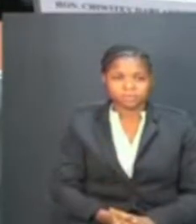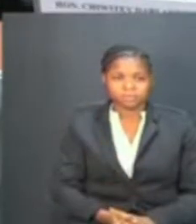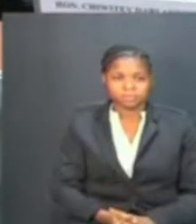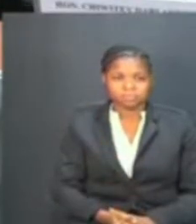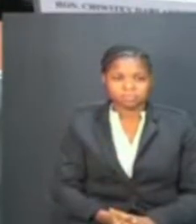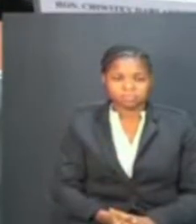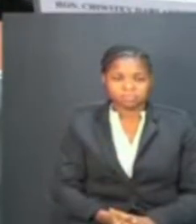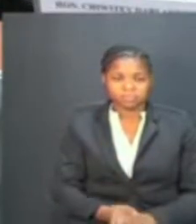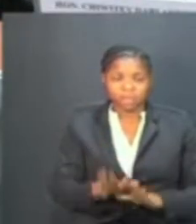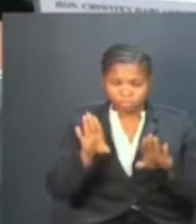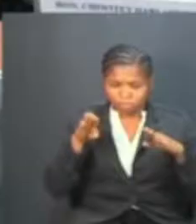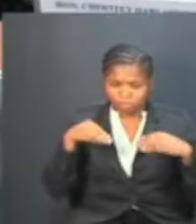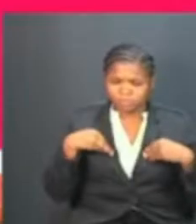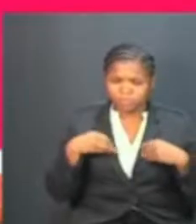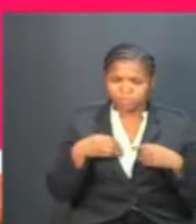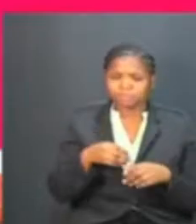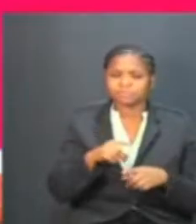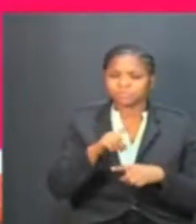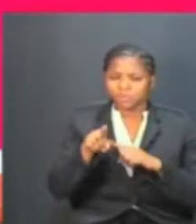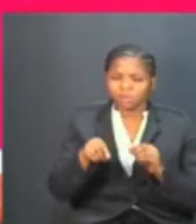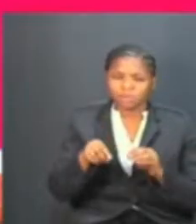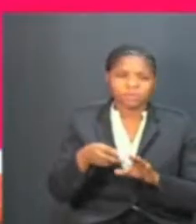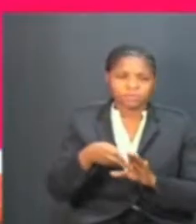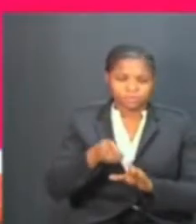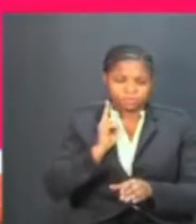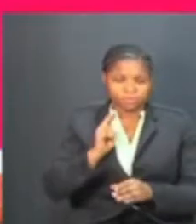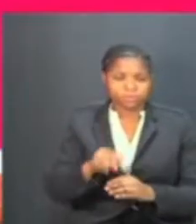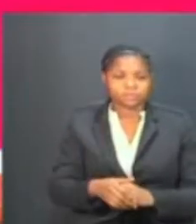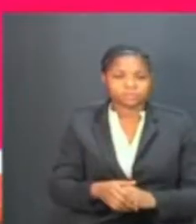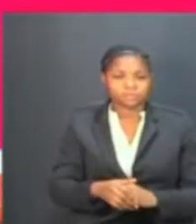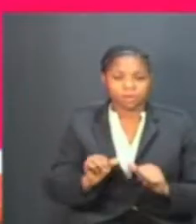Question withdrawn. We move to question number